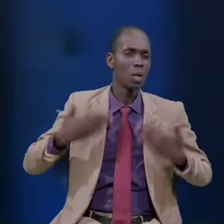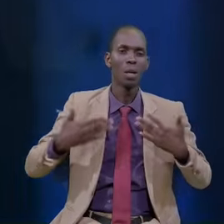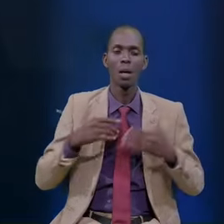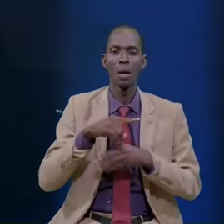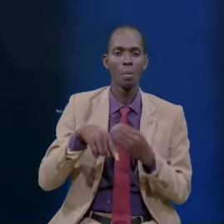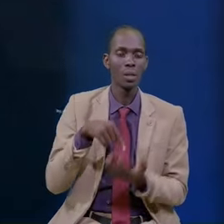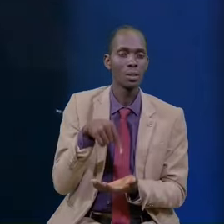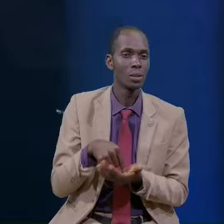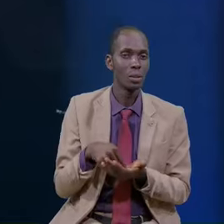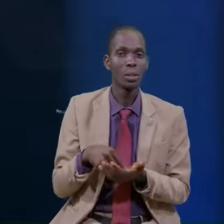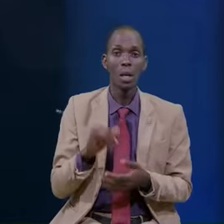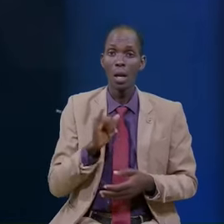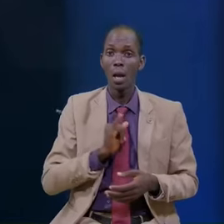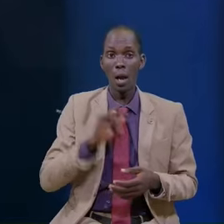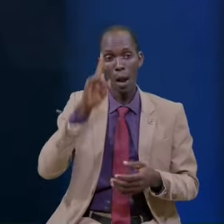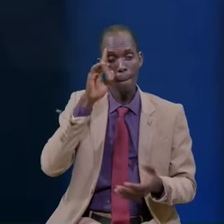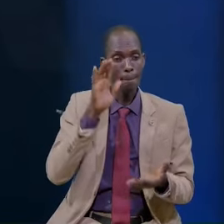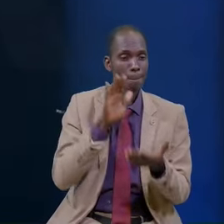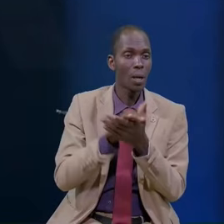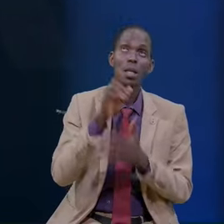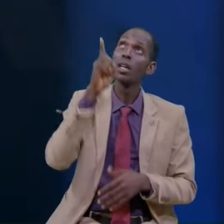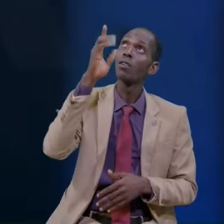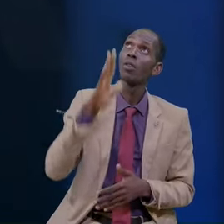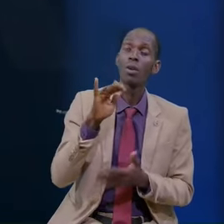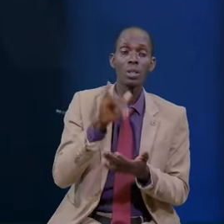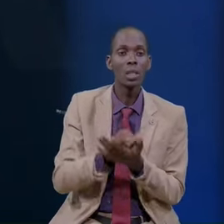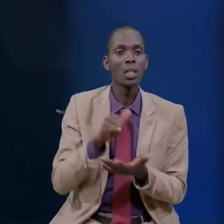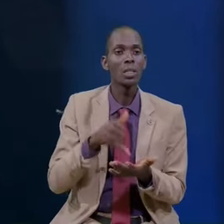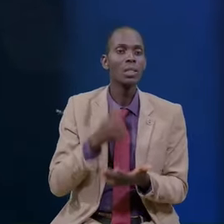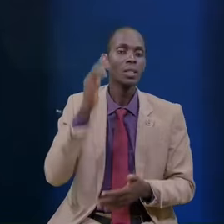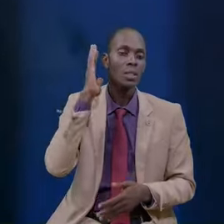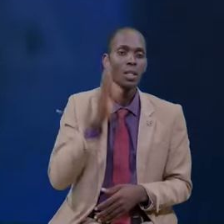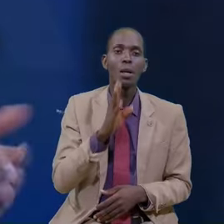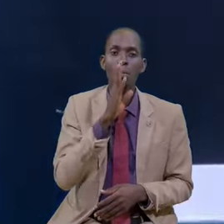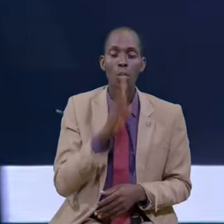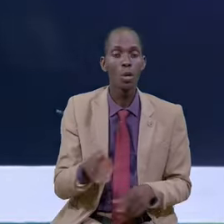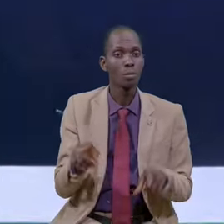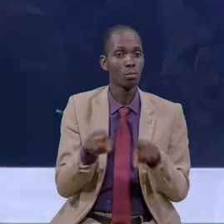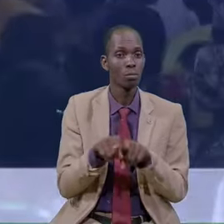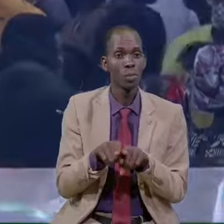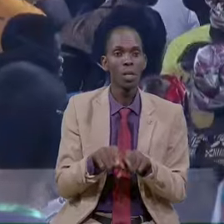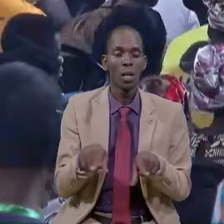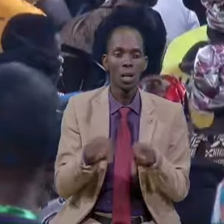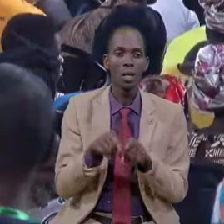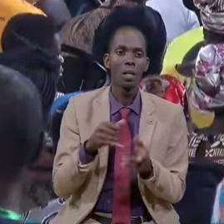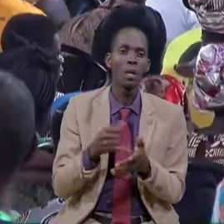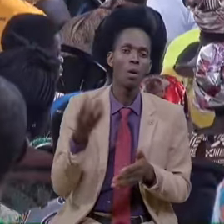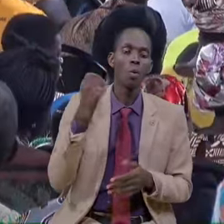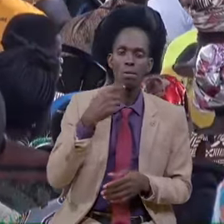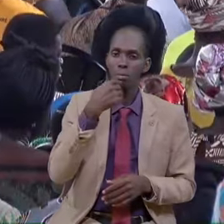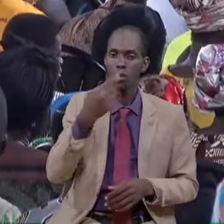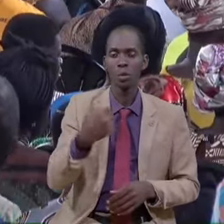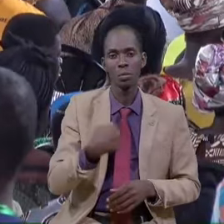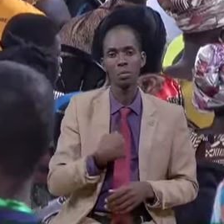excited I believe God that it shall be even as it has been told